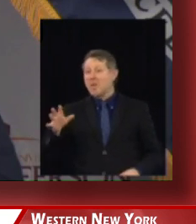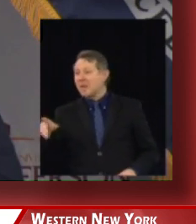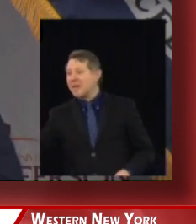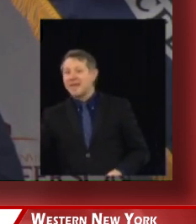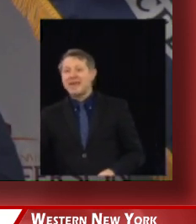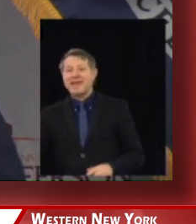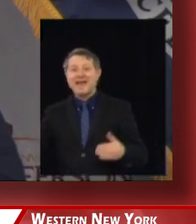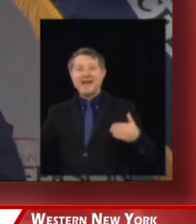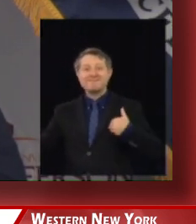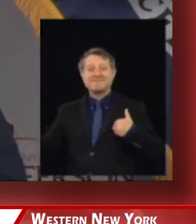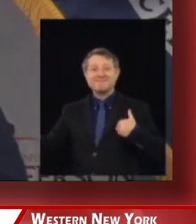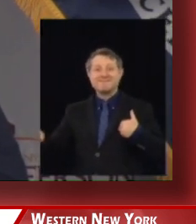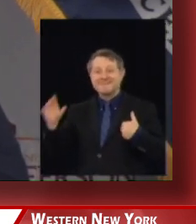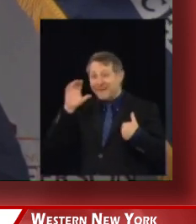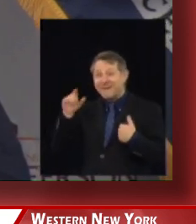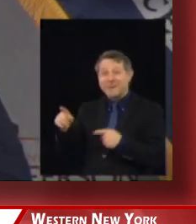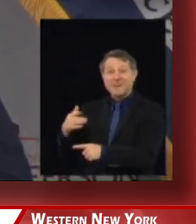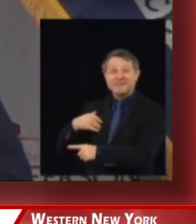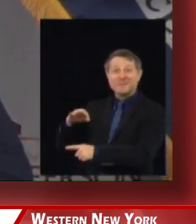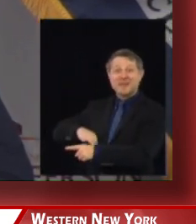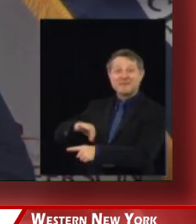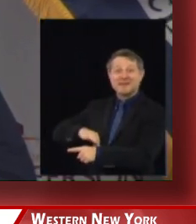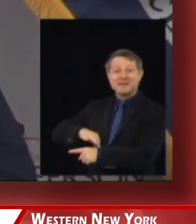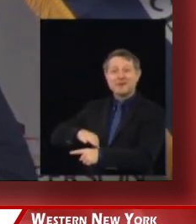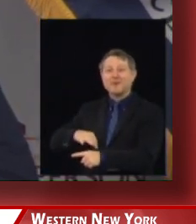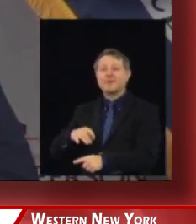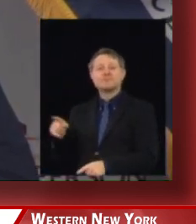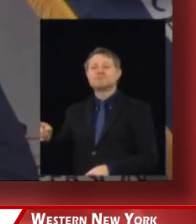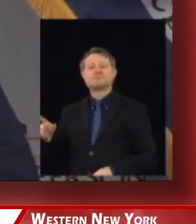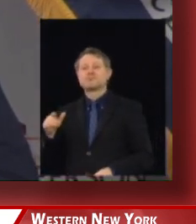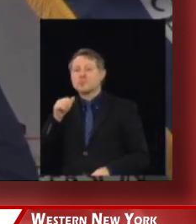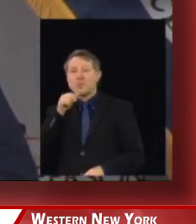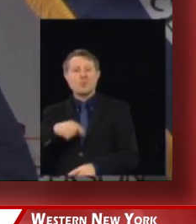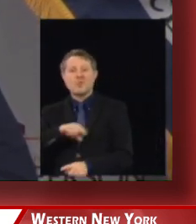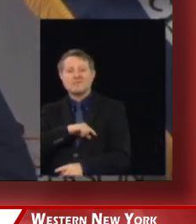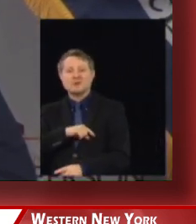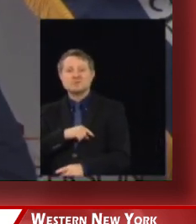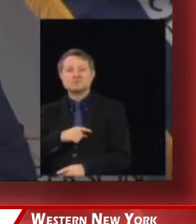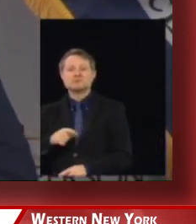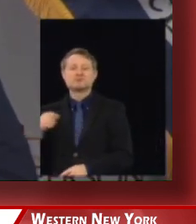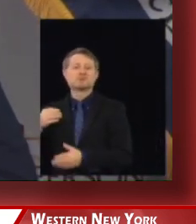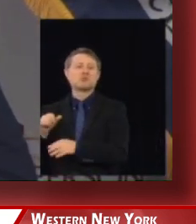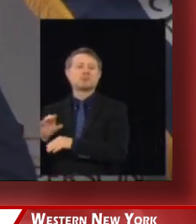here because WNY News Now's previously scheduled News Now at Noon starts right now.